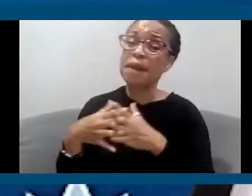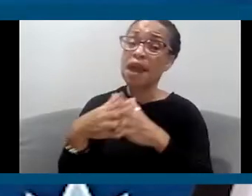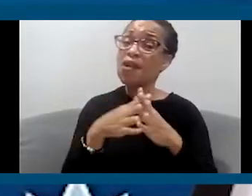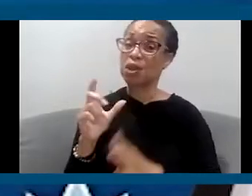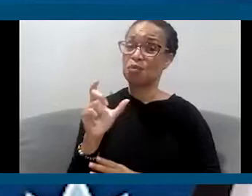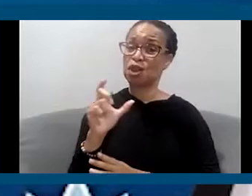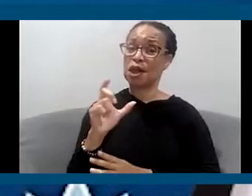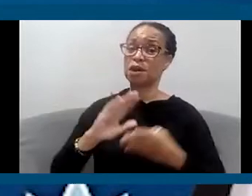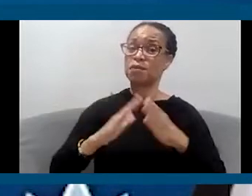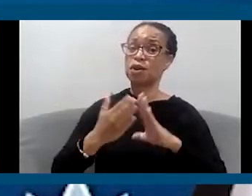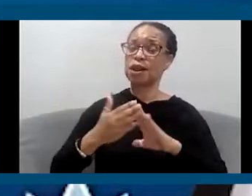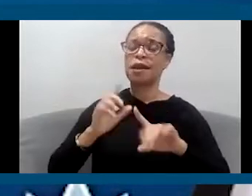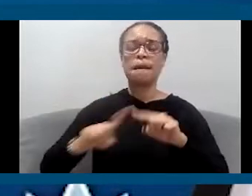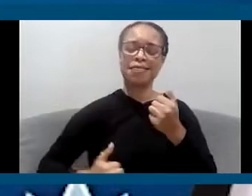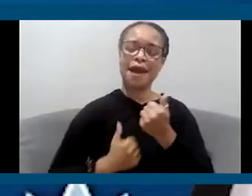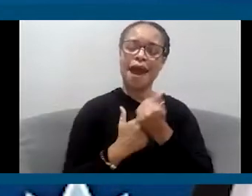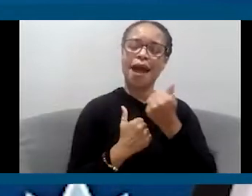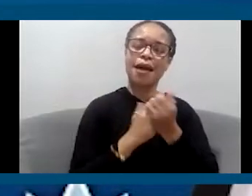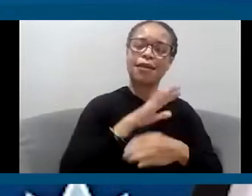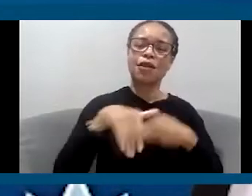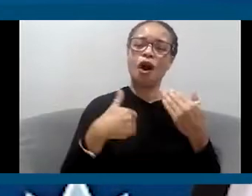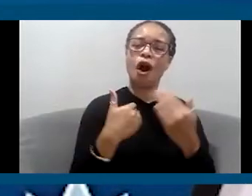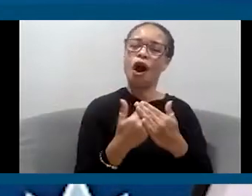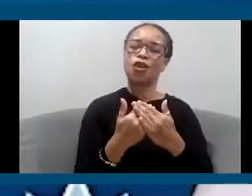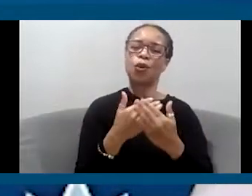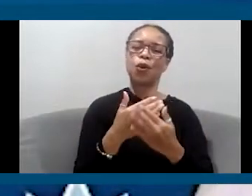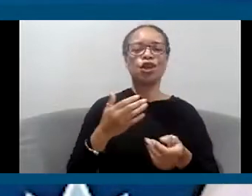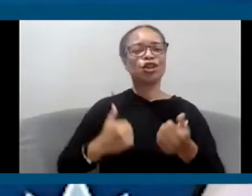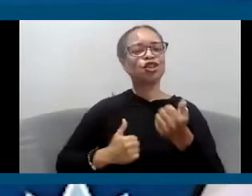community, but empower our allies and all those who stand for justice.